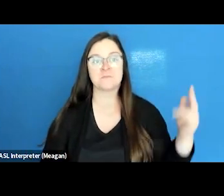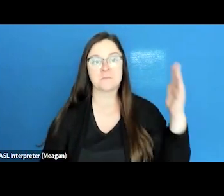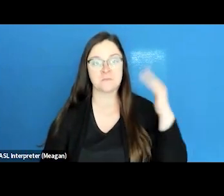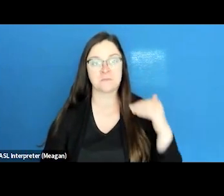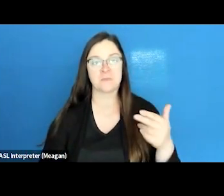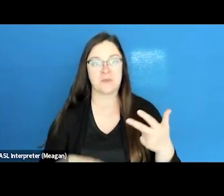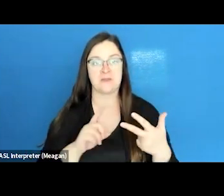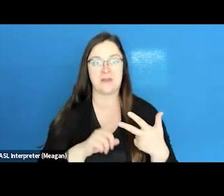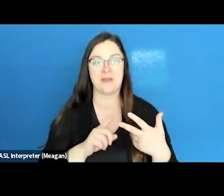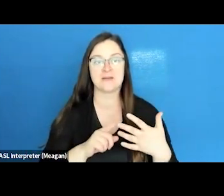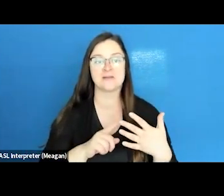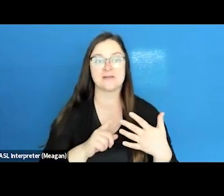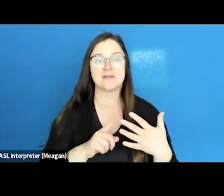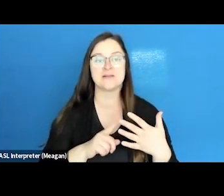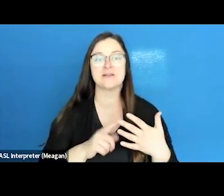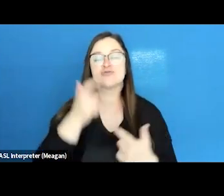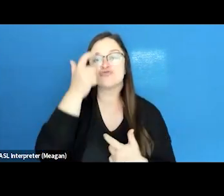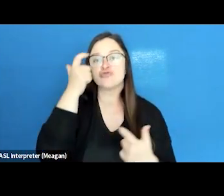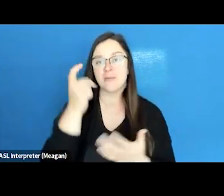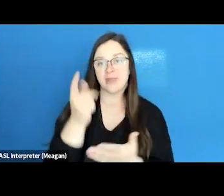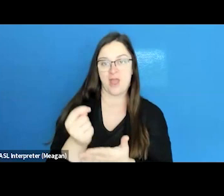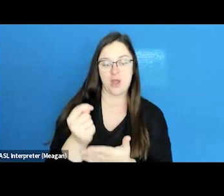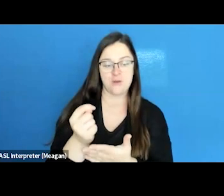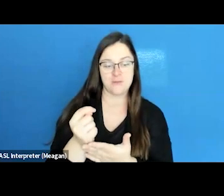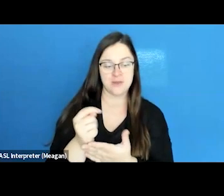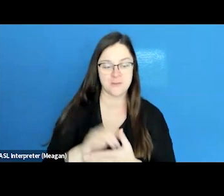something that has to happen is trauma therapy.